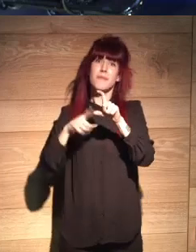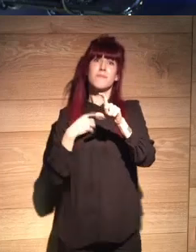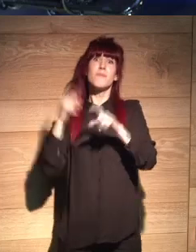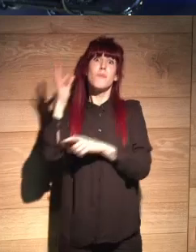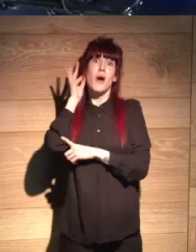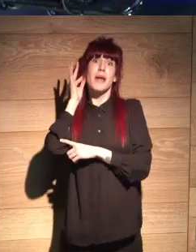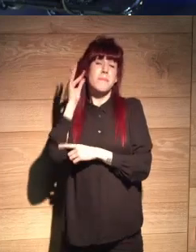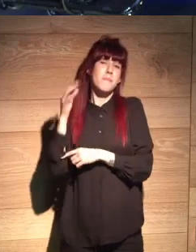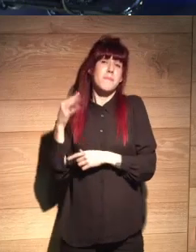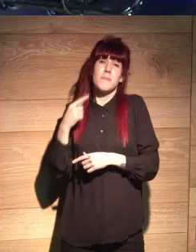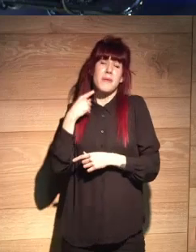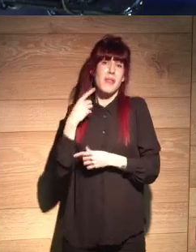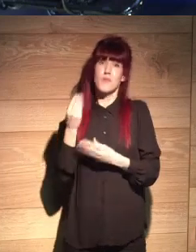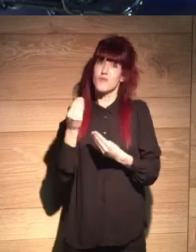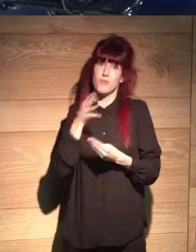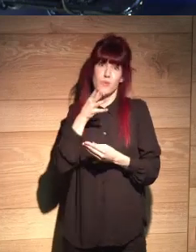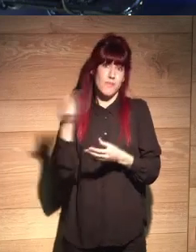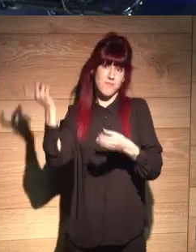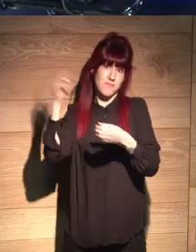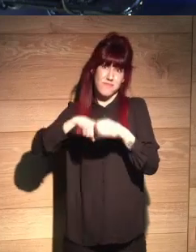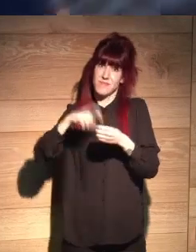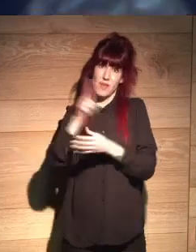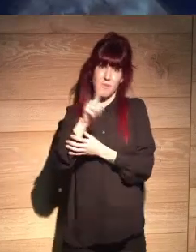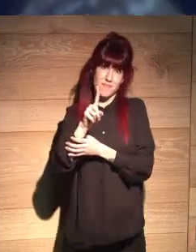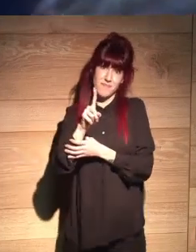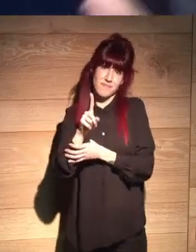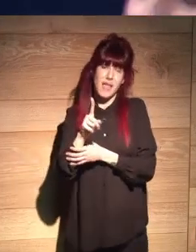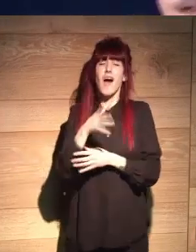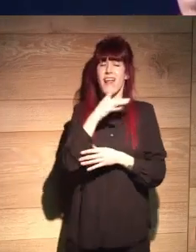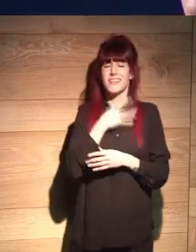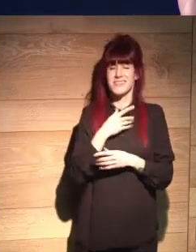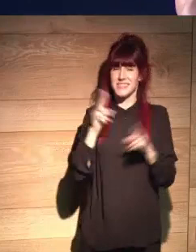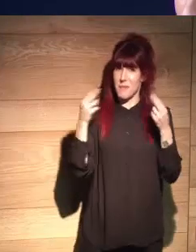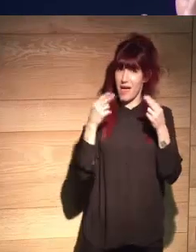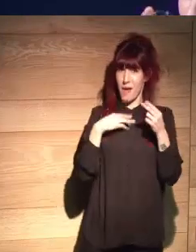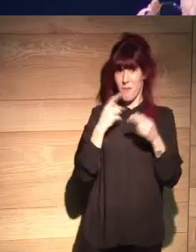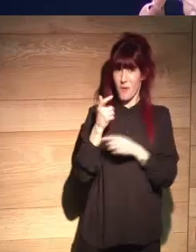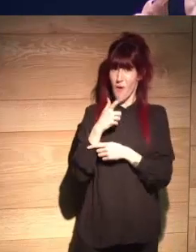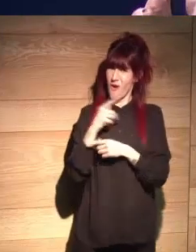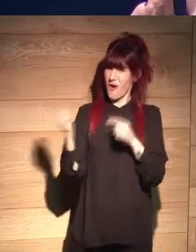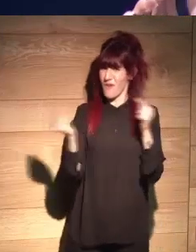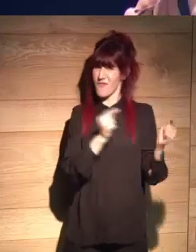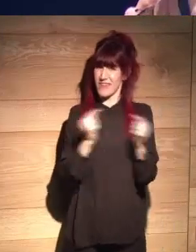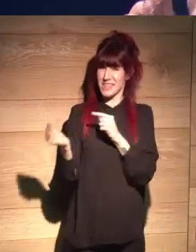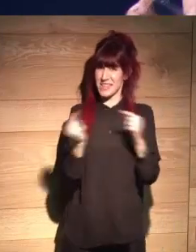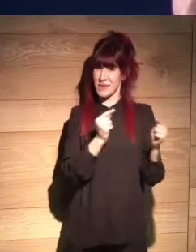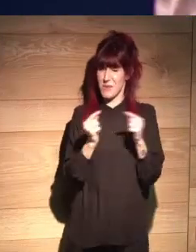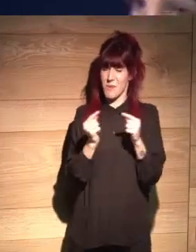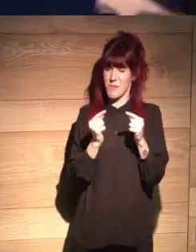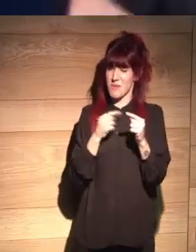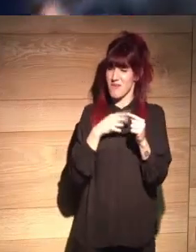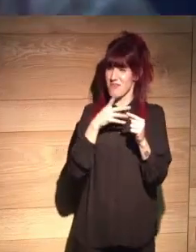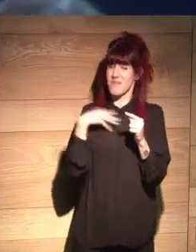lot for not having the woman. And now two conflictive issues. But obviously when we talk about